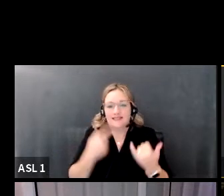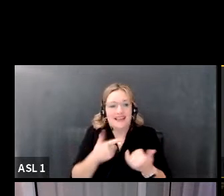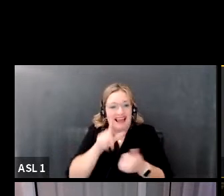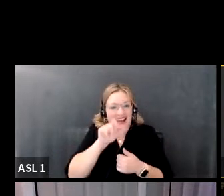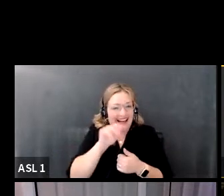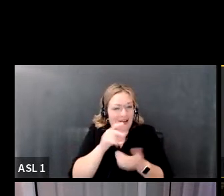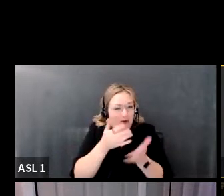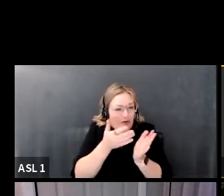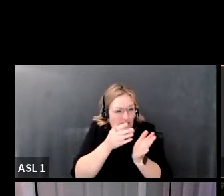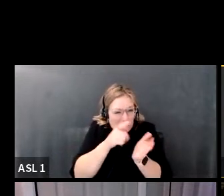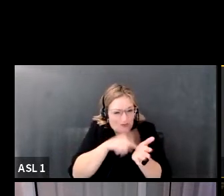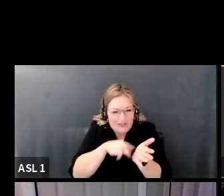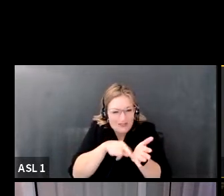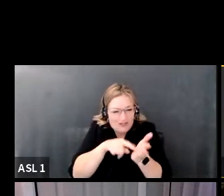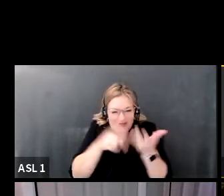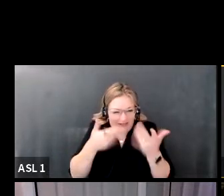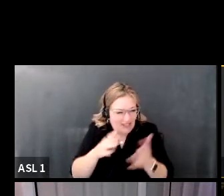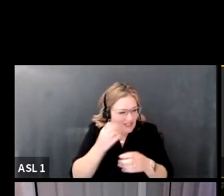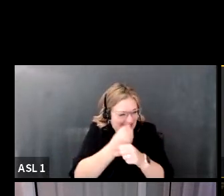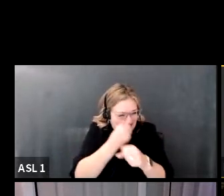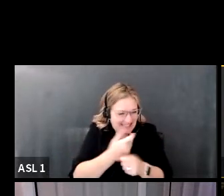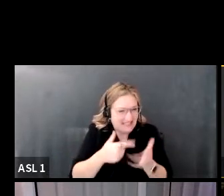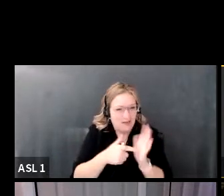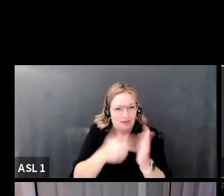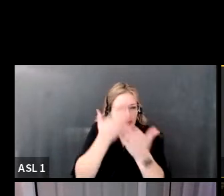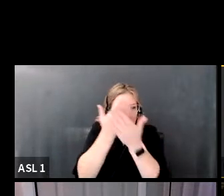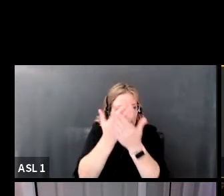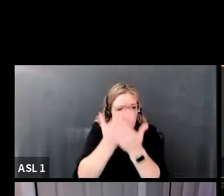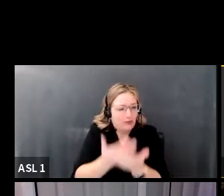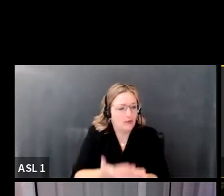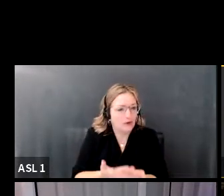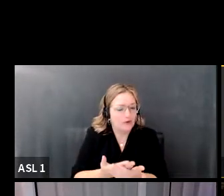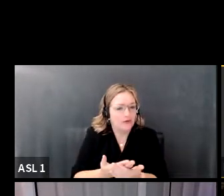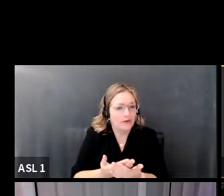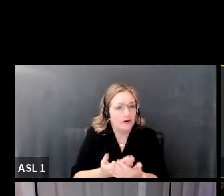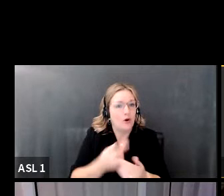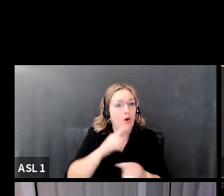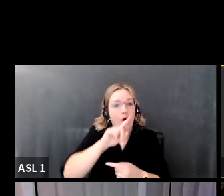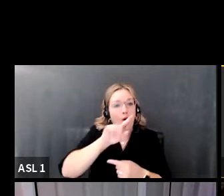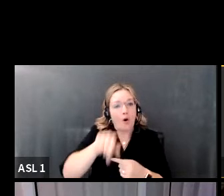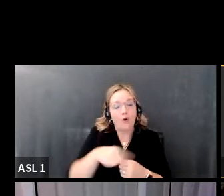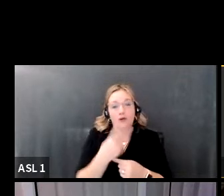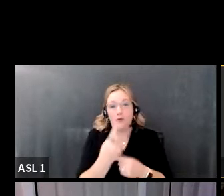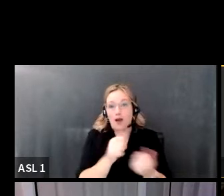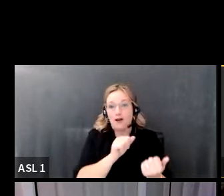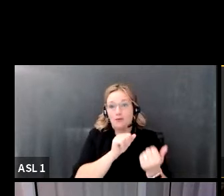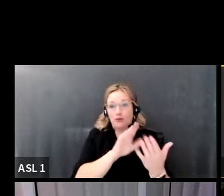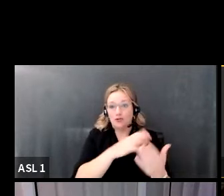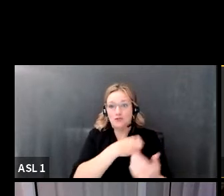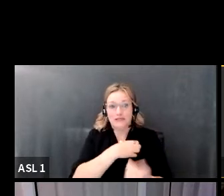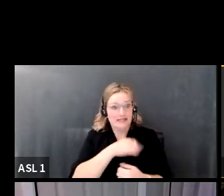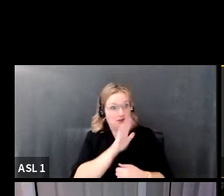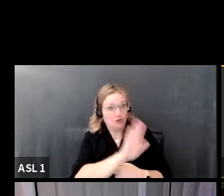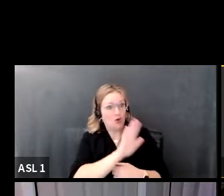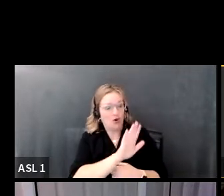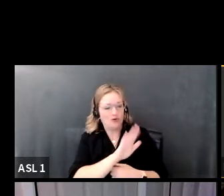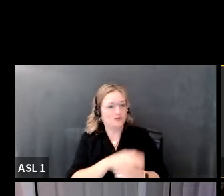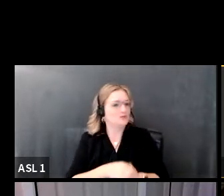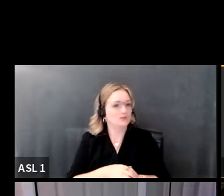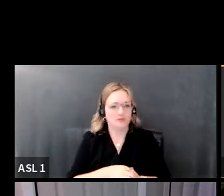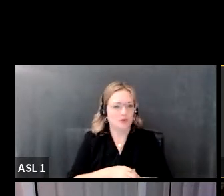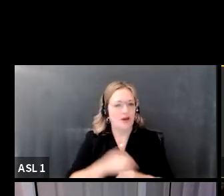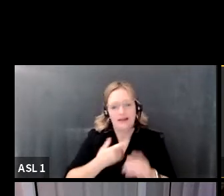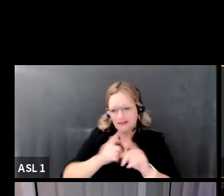support of this model what i am saying is the only and i repeat only approach to policing and policy actually consistently in keeping with the